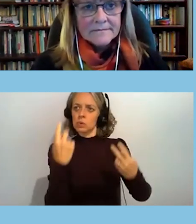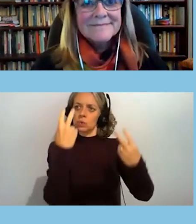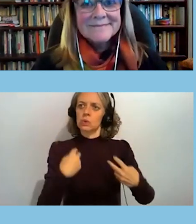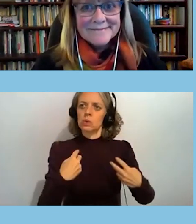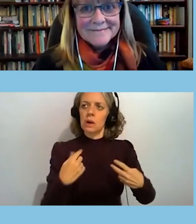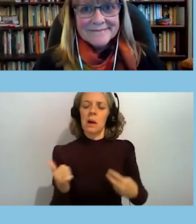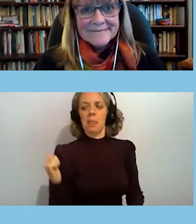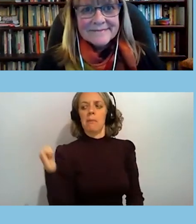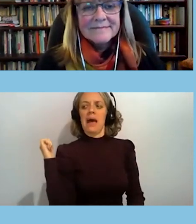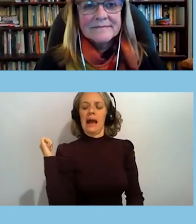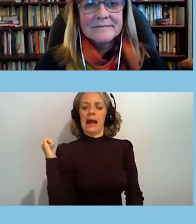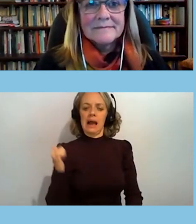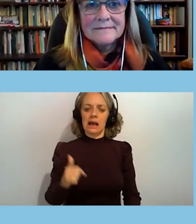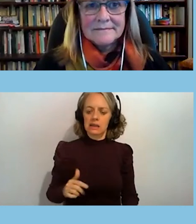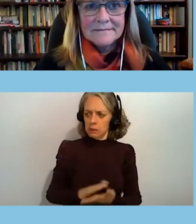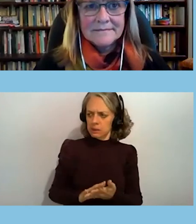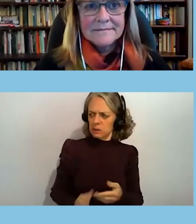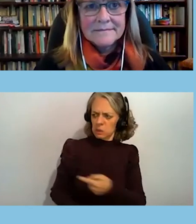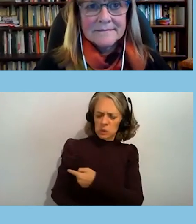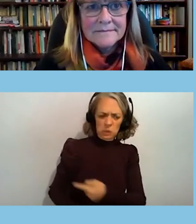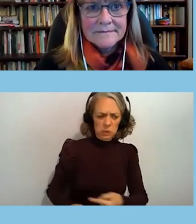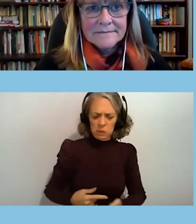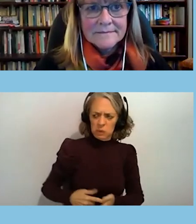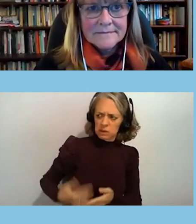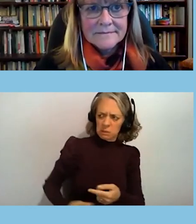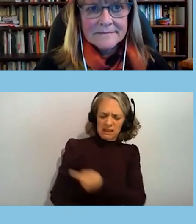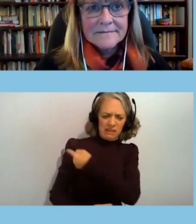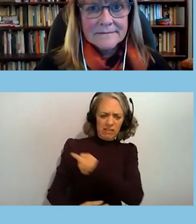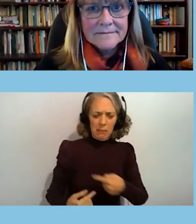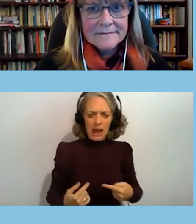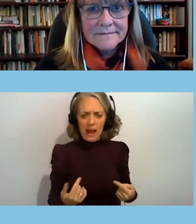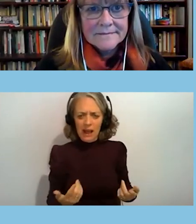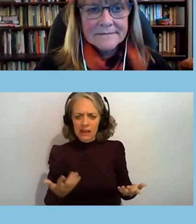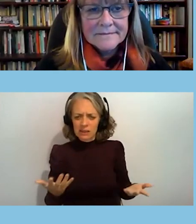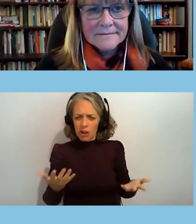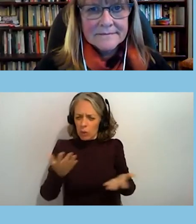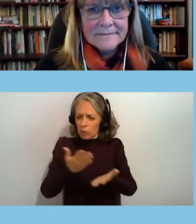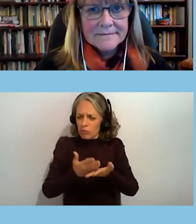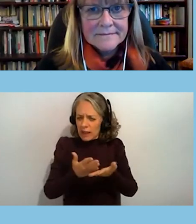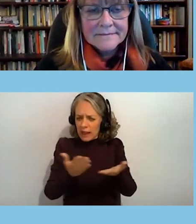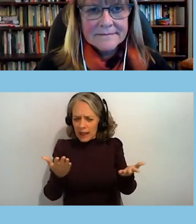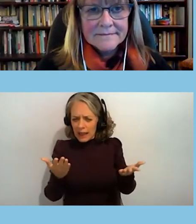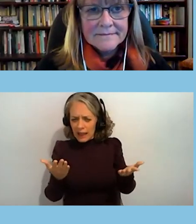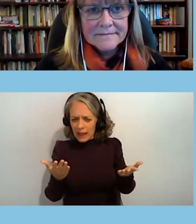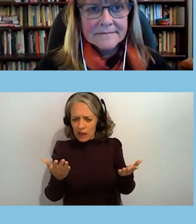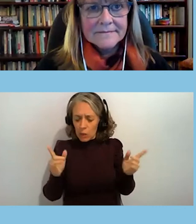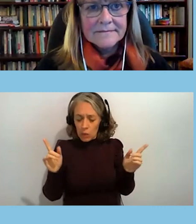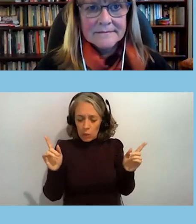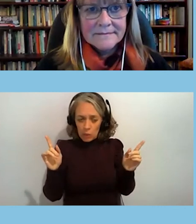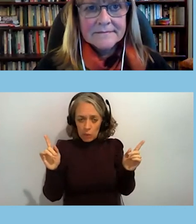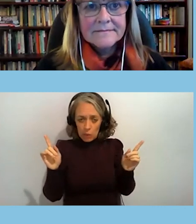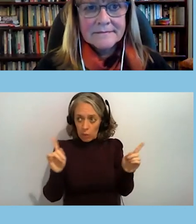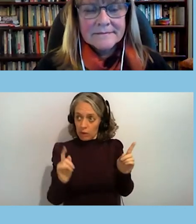the expense talk that we're kind of circling around now is really actually what is happening in